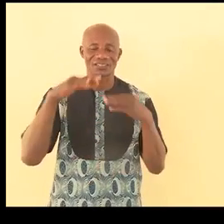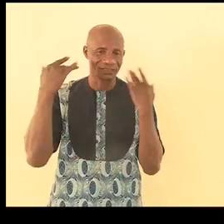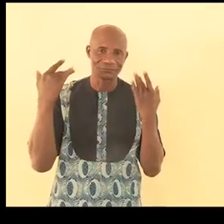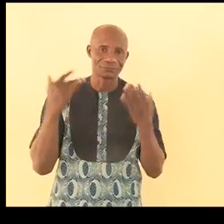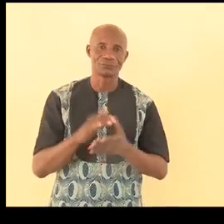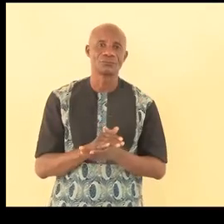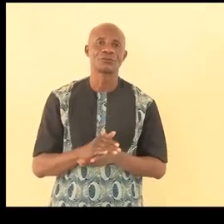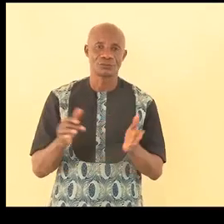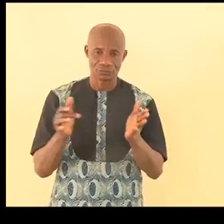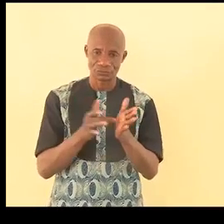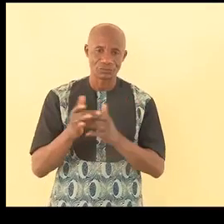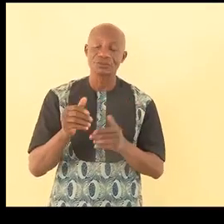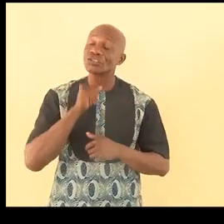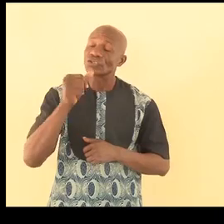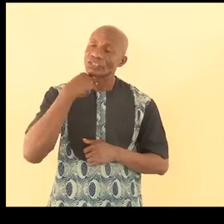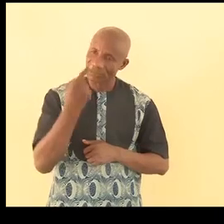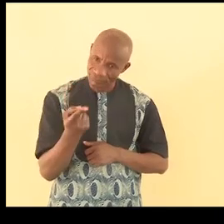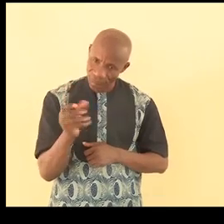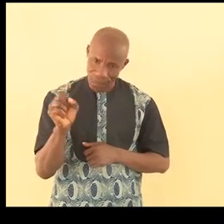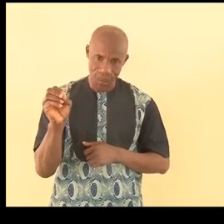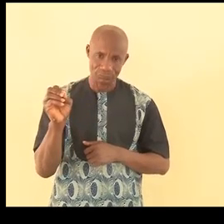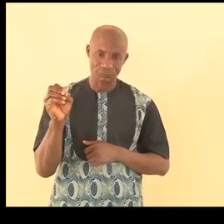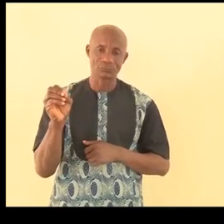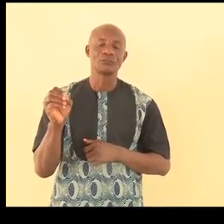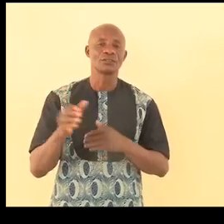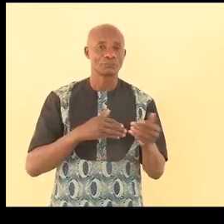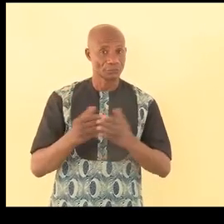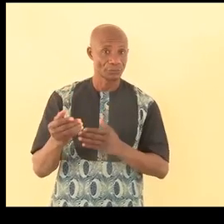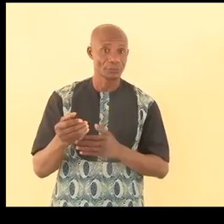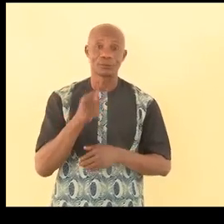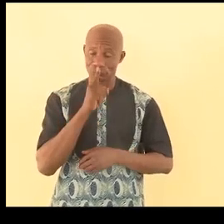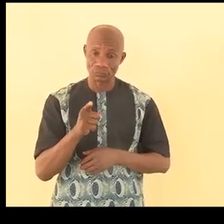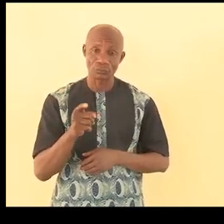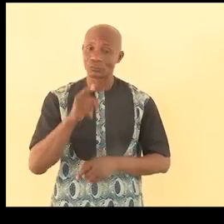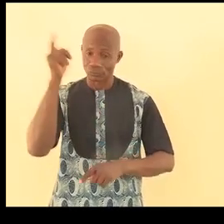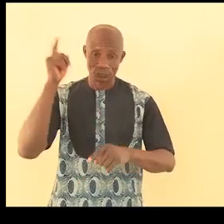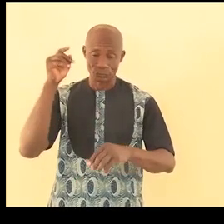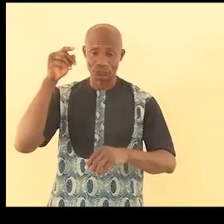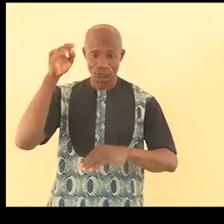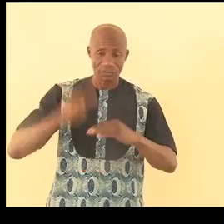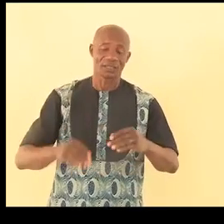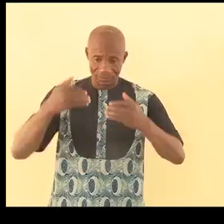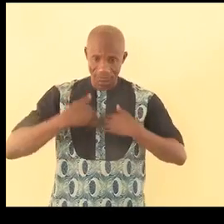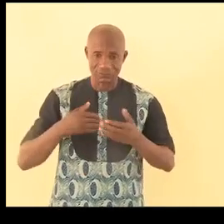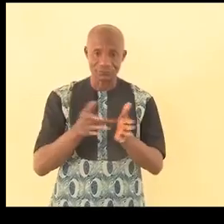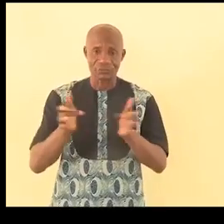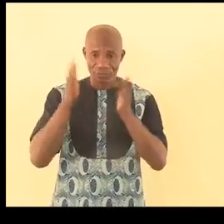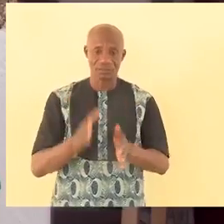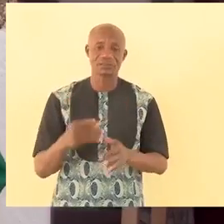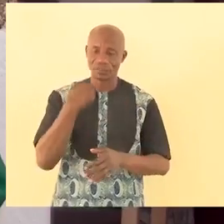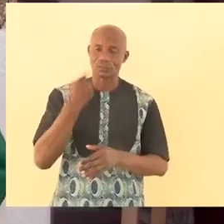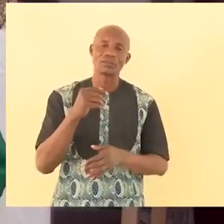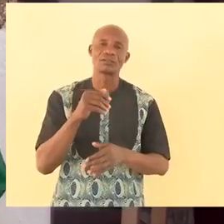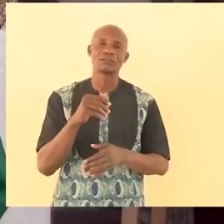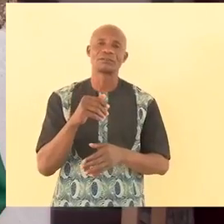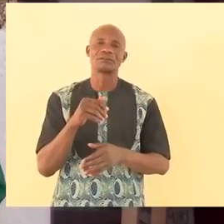don't laugh. Jesus is not saying so. As a matter of fact, you can't have a Christian who is also gloomy. That